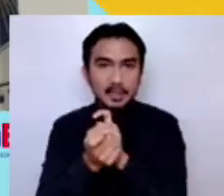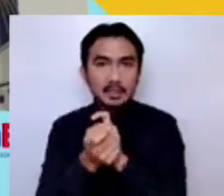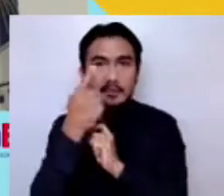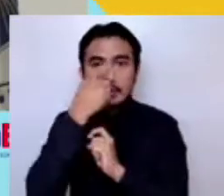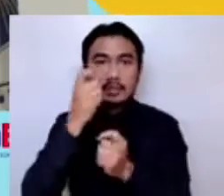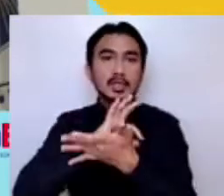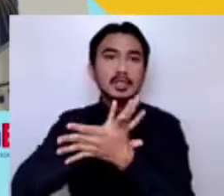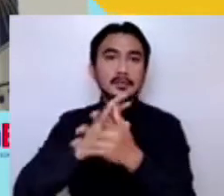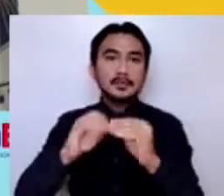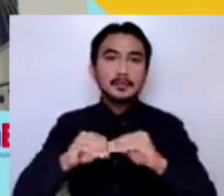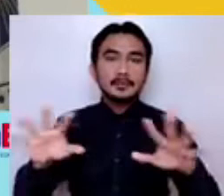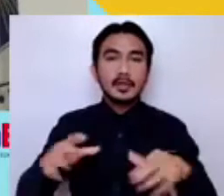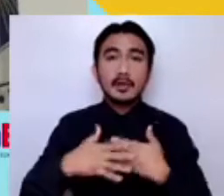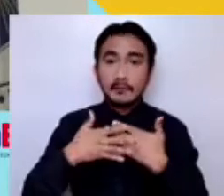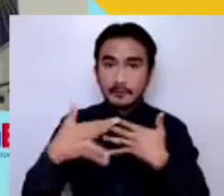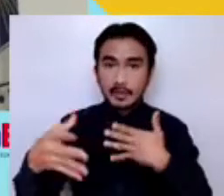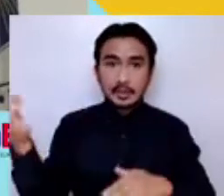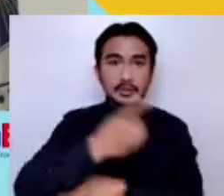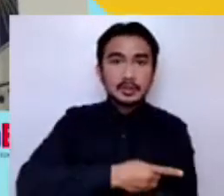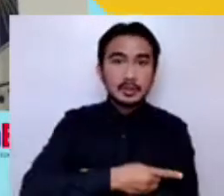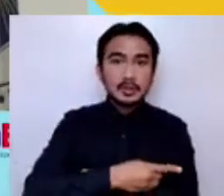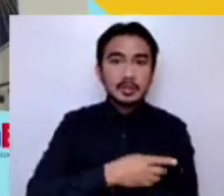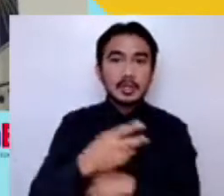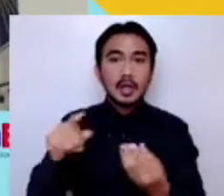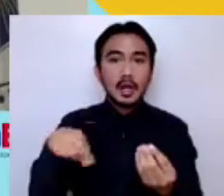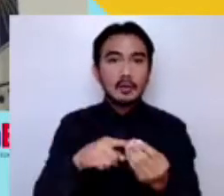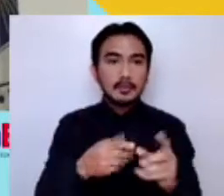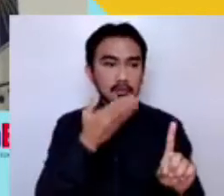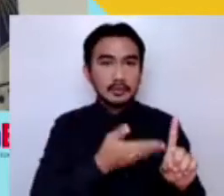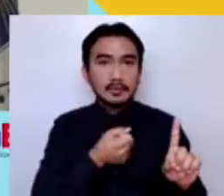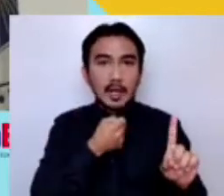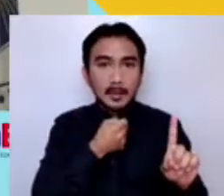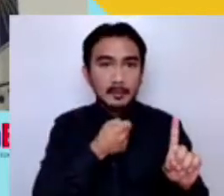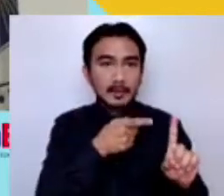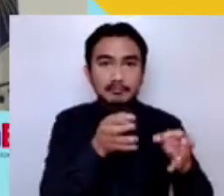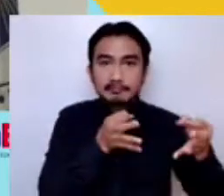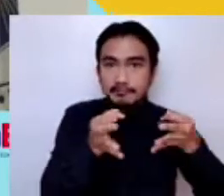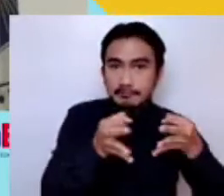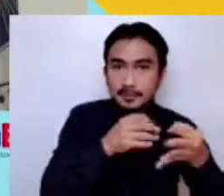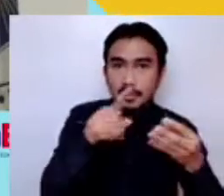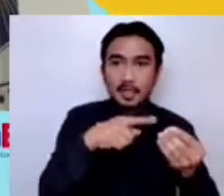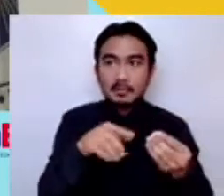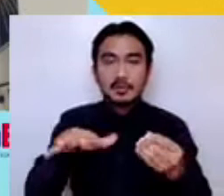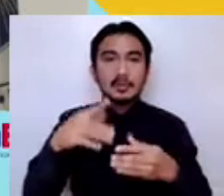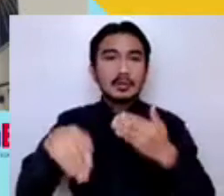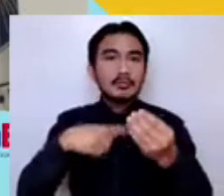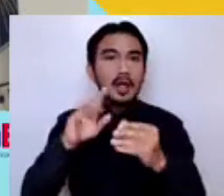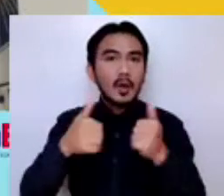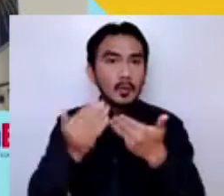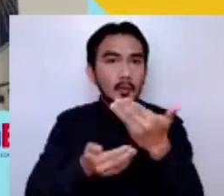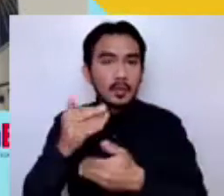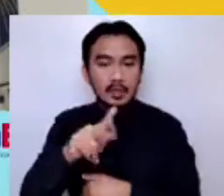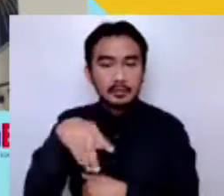few days, your resource persons have oriented you on the key features and processes of the